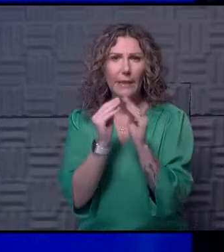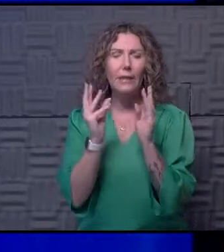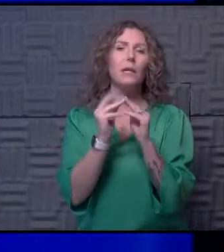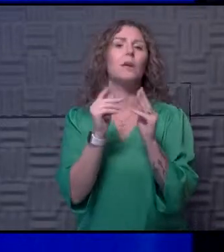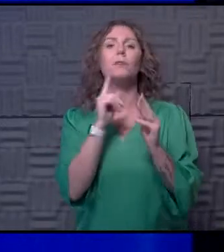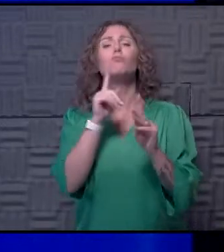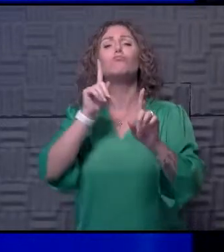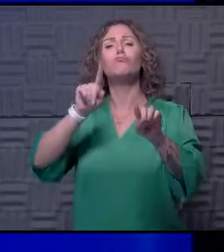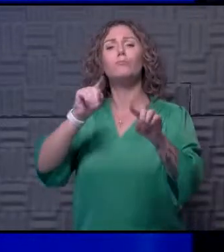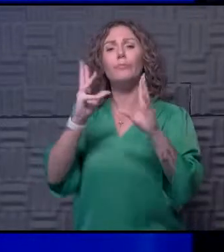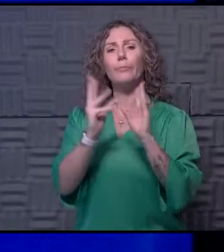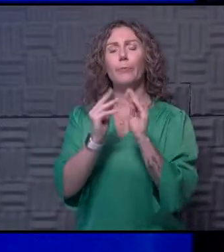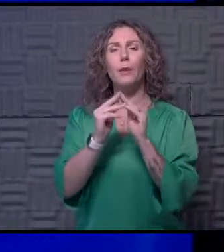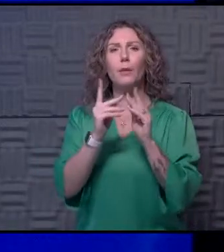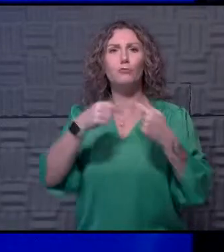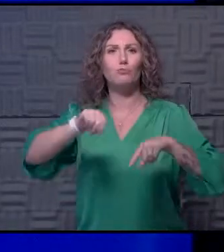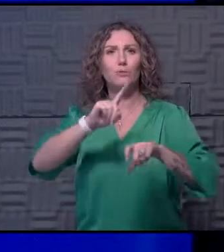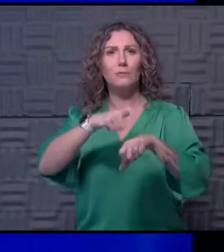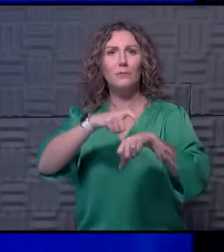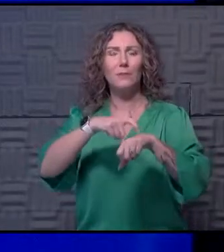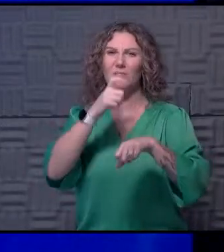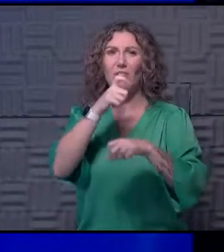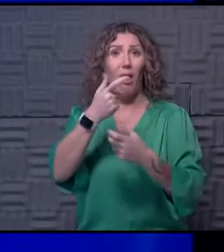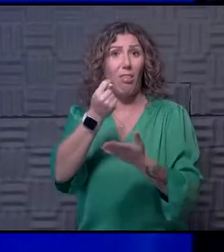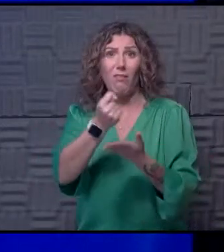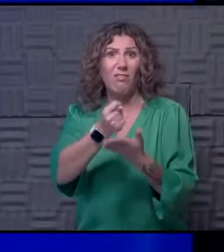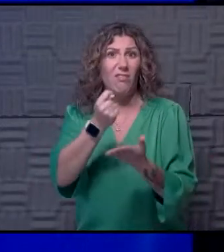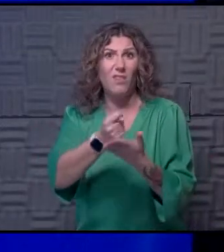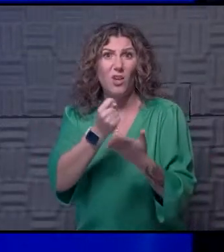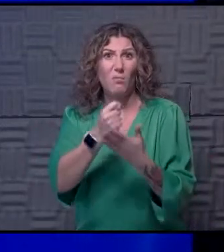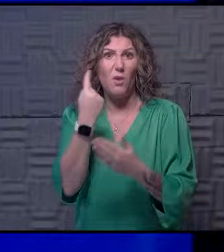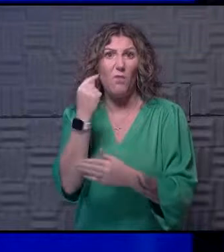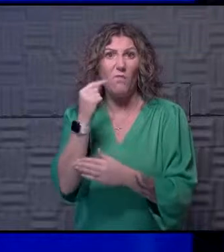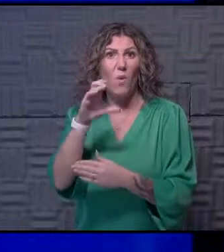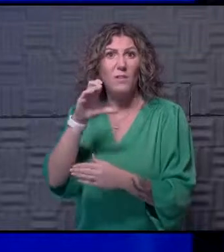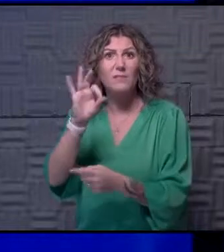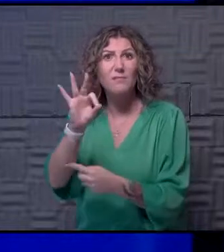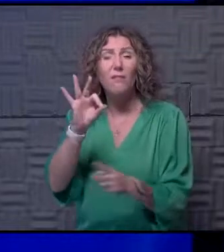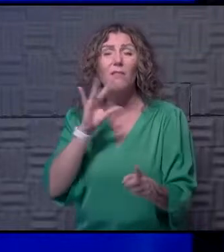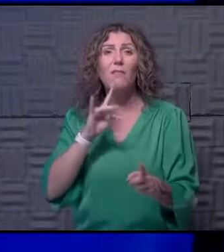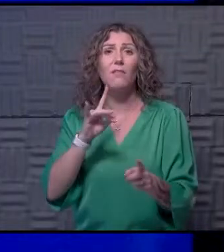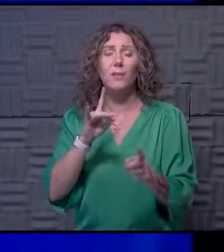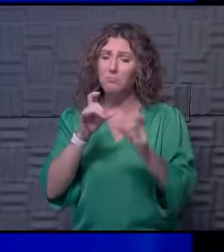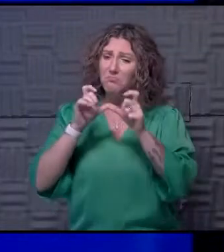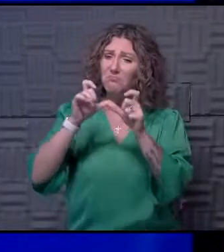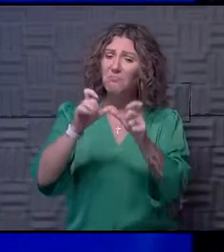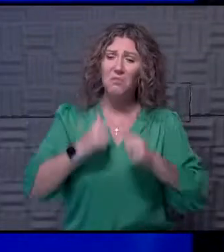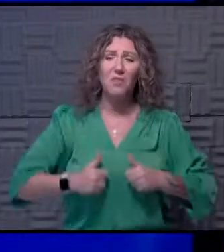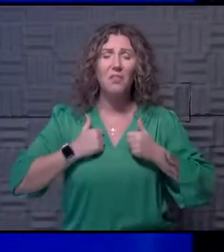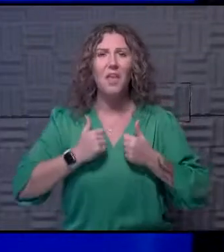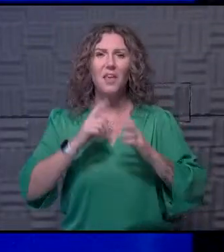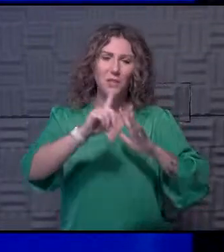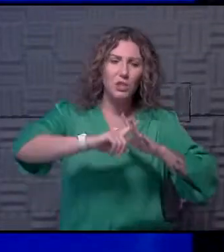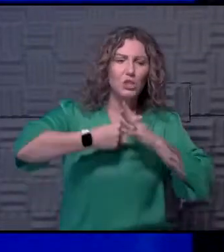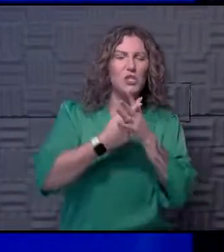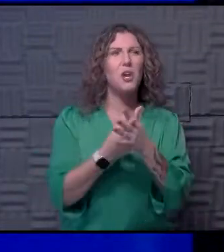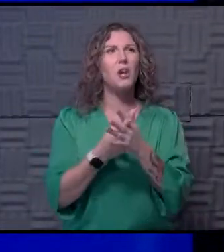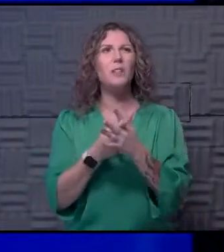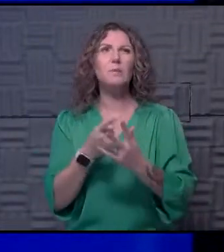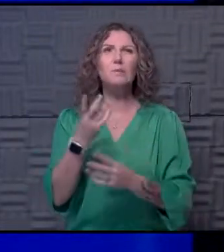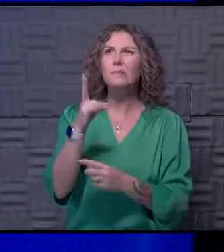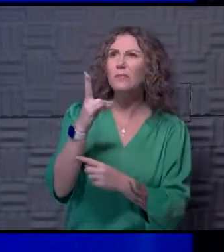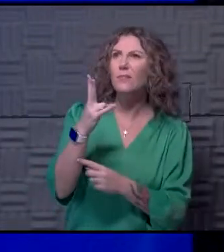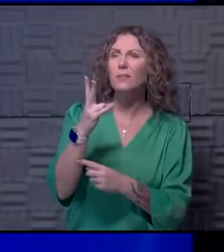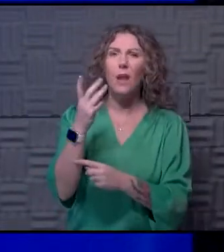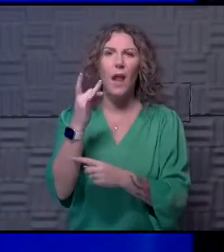the meeting, and at that time, there wasn't a lot of therapy for CF. And I mean, we had extended the life of up. When I first started in CF, it was 17 or 18 years,